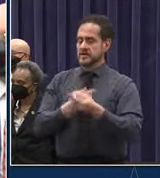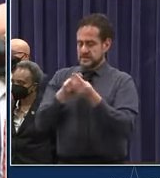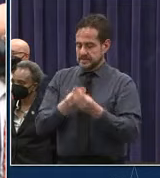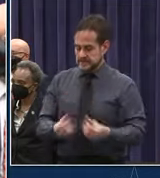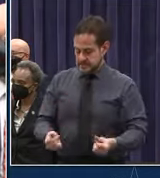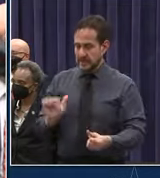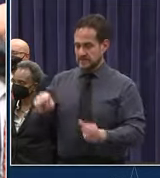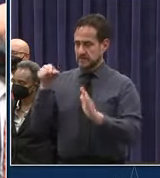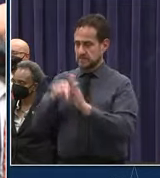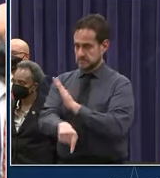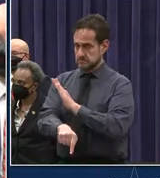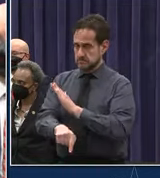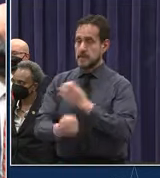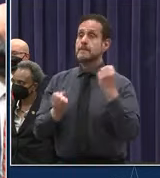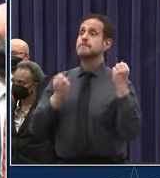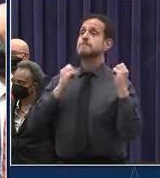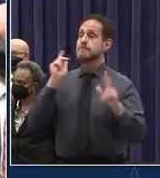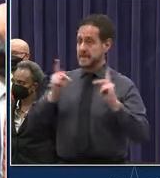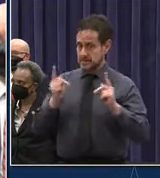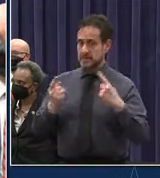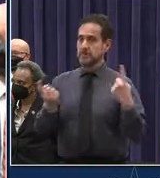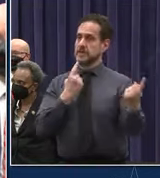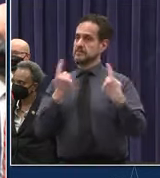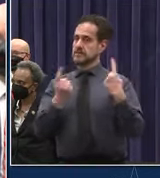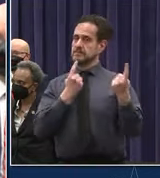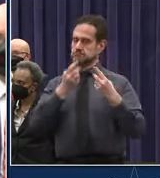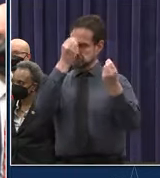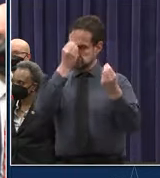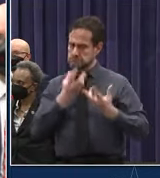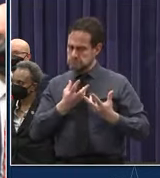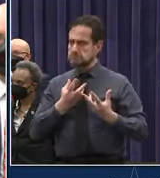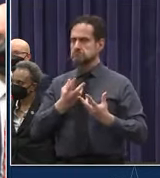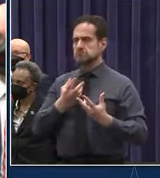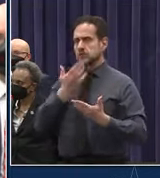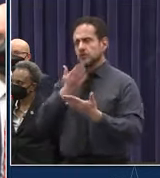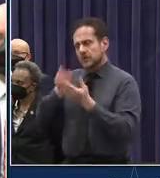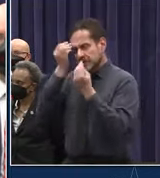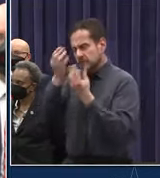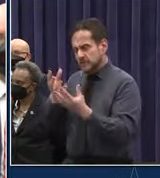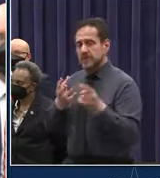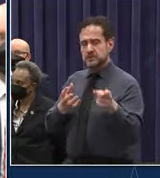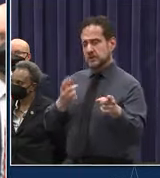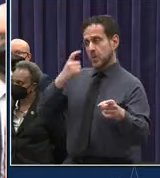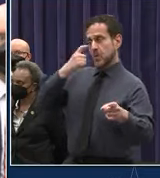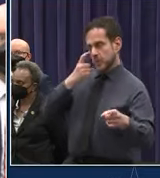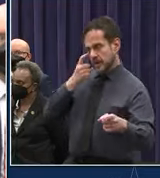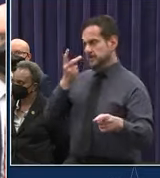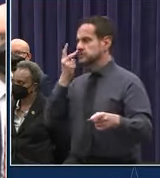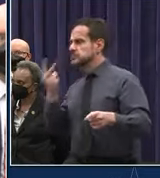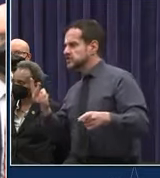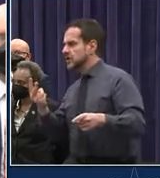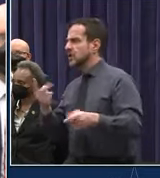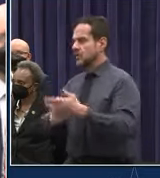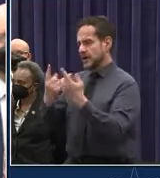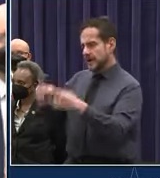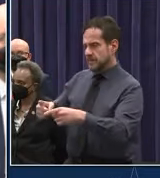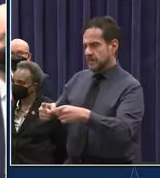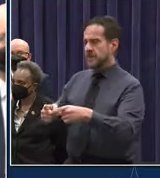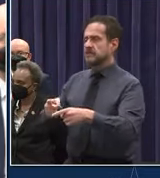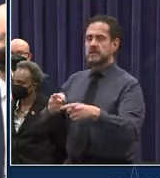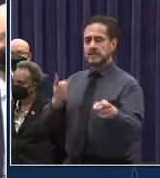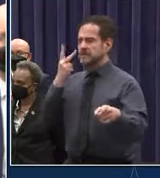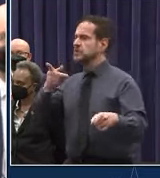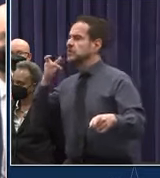case. Many people came forward with witness testimony about what they saw, who they saw, all